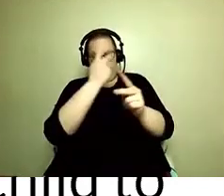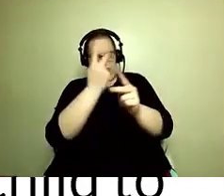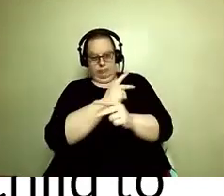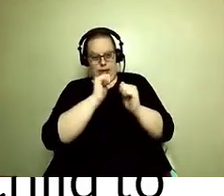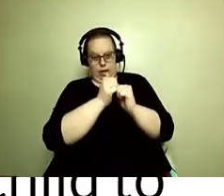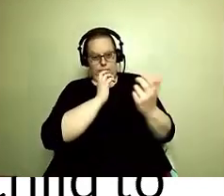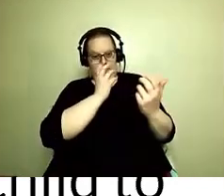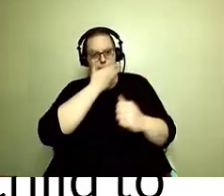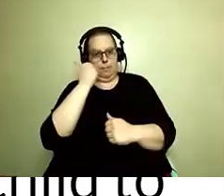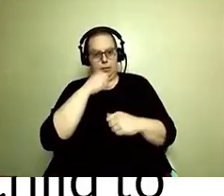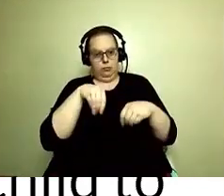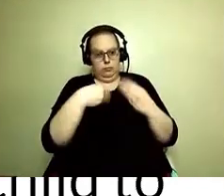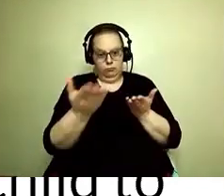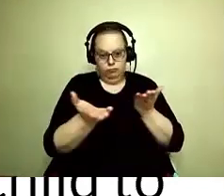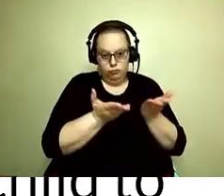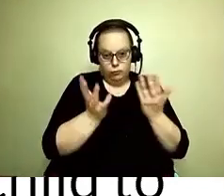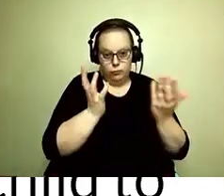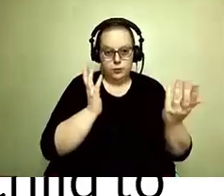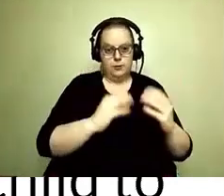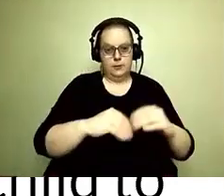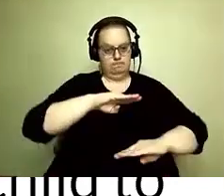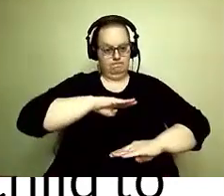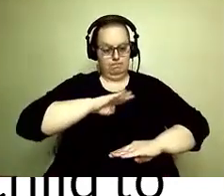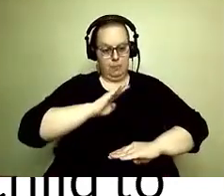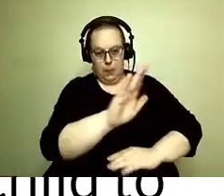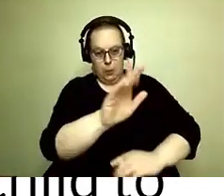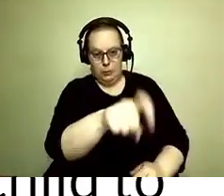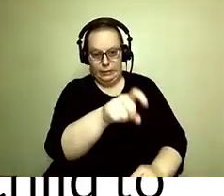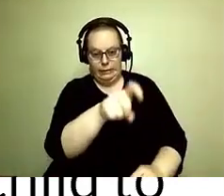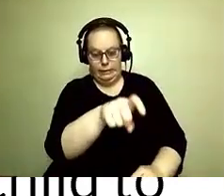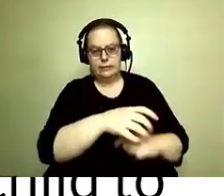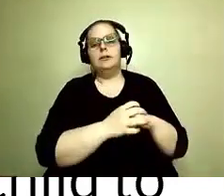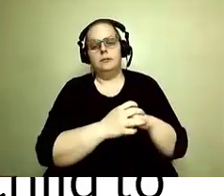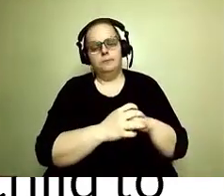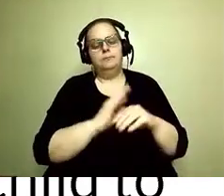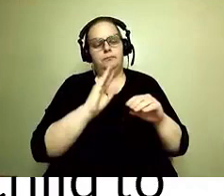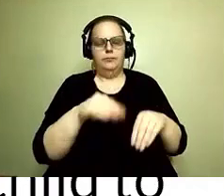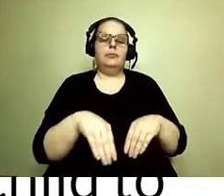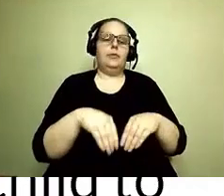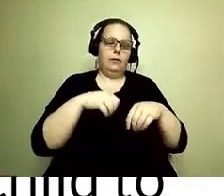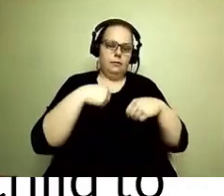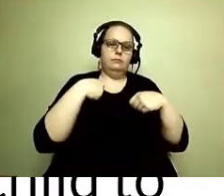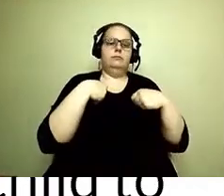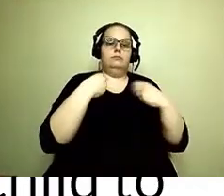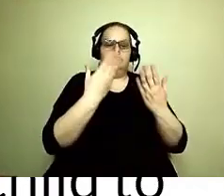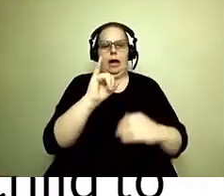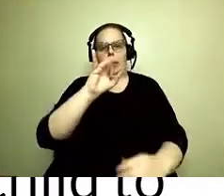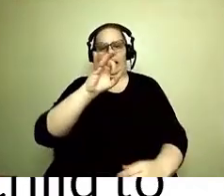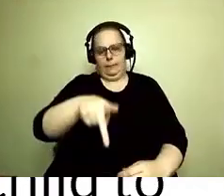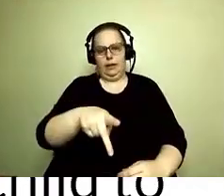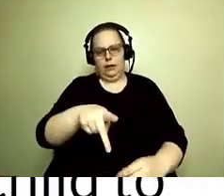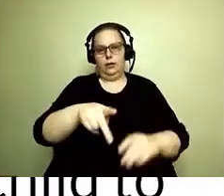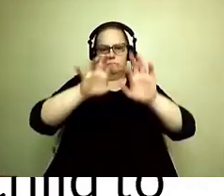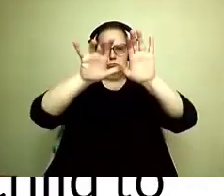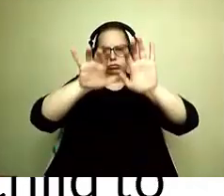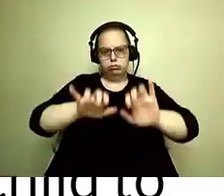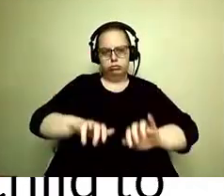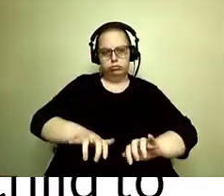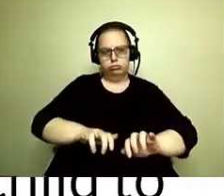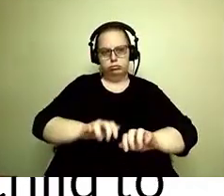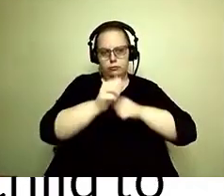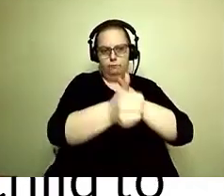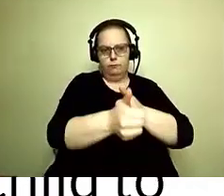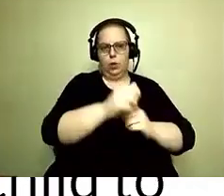part. That's going to allow them to have the information needed to develop IEP that's really based on the individual needs of the